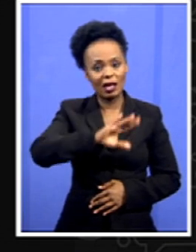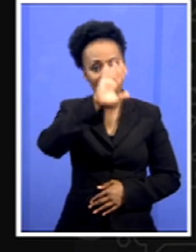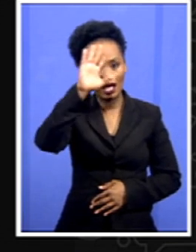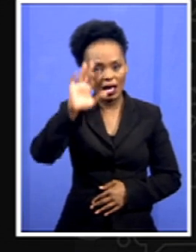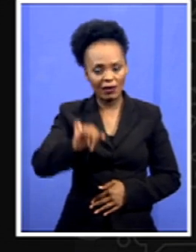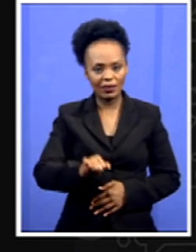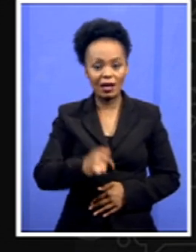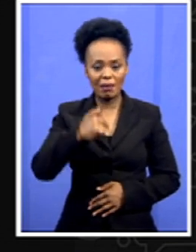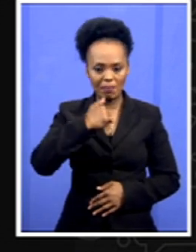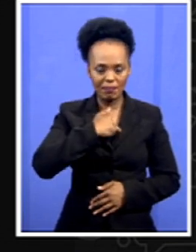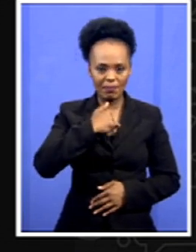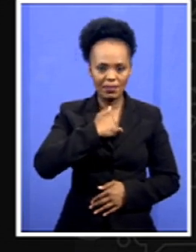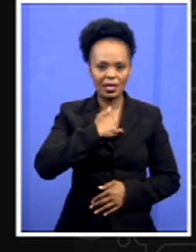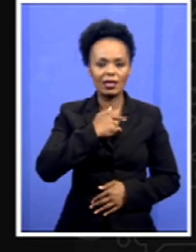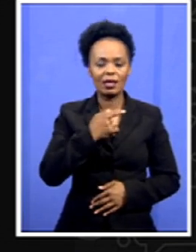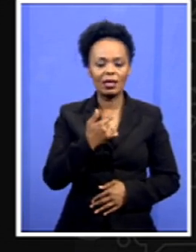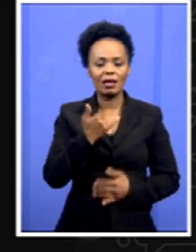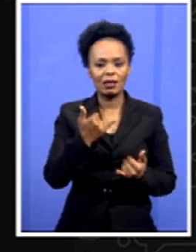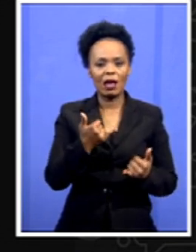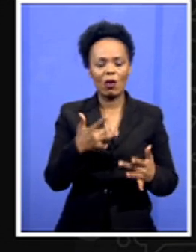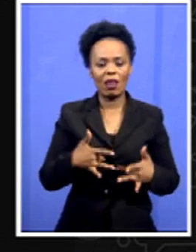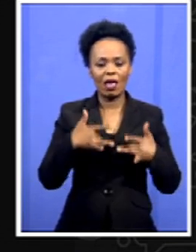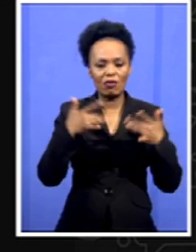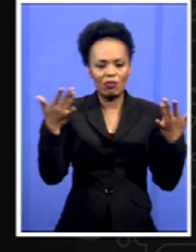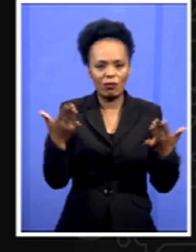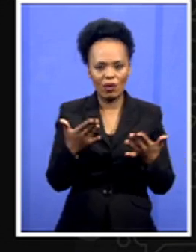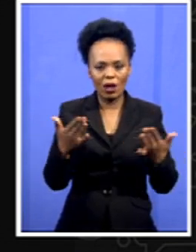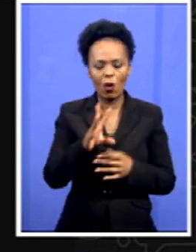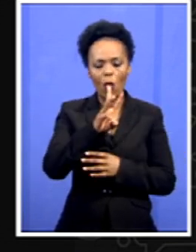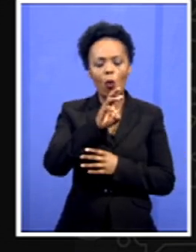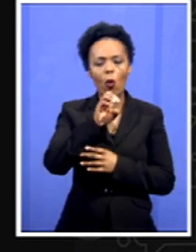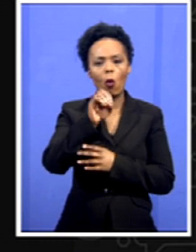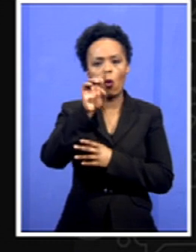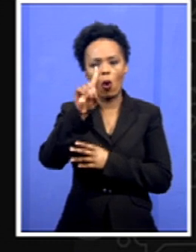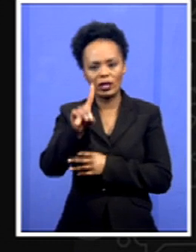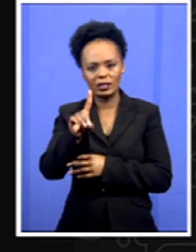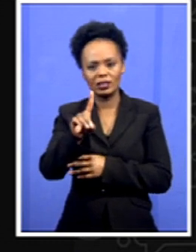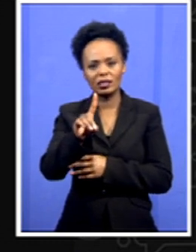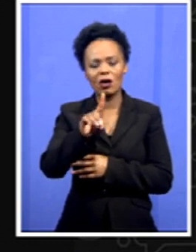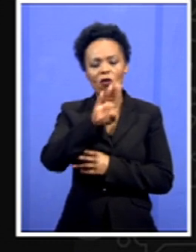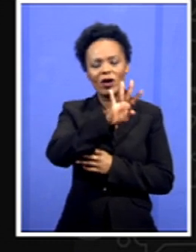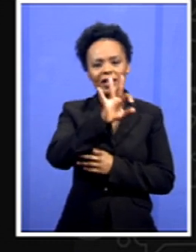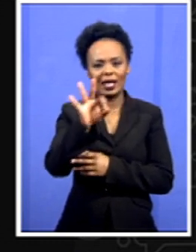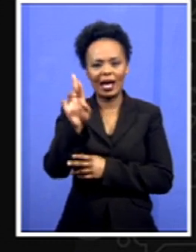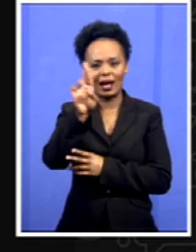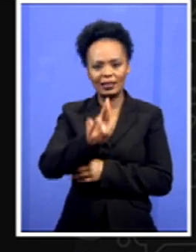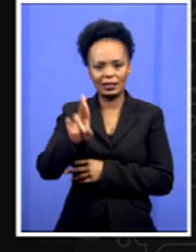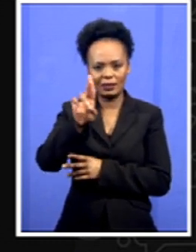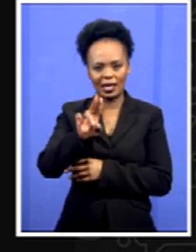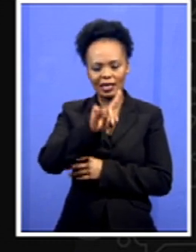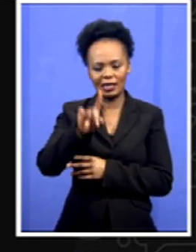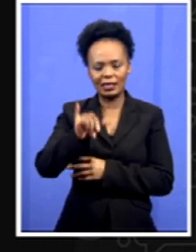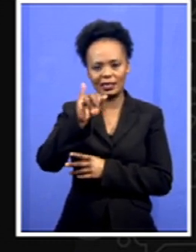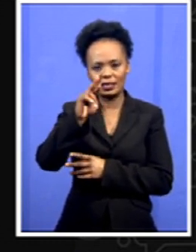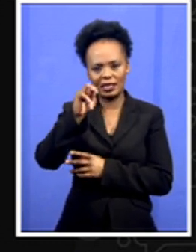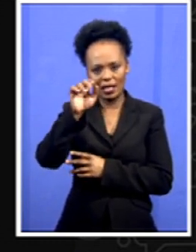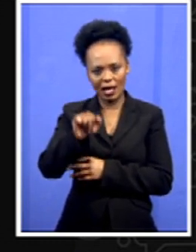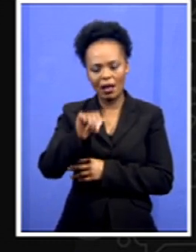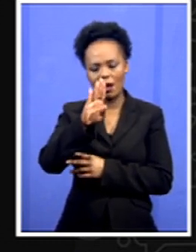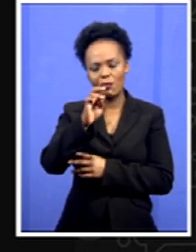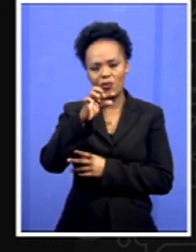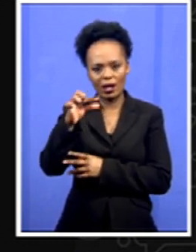I am a resident that is residing in Ward 43, Rustenburg, Zinjavel, Kalin Park.